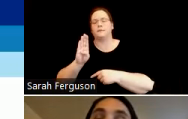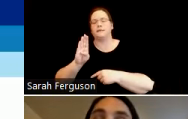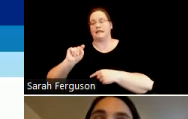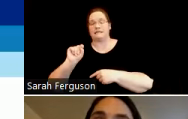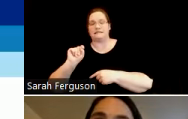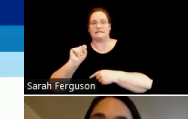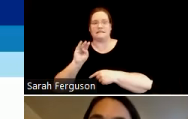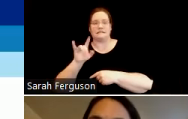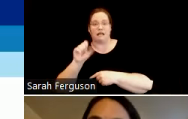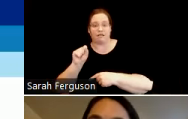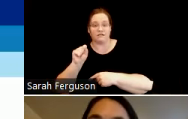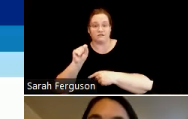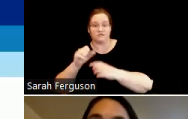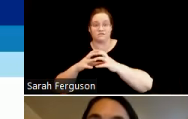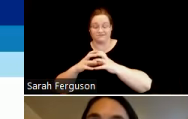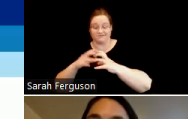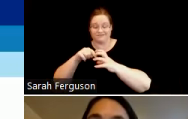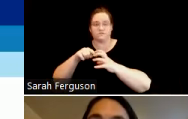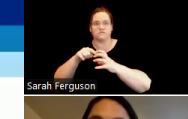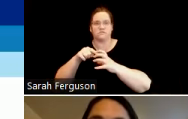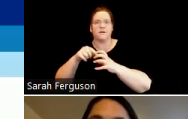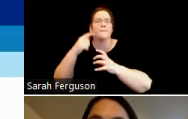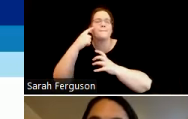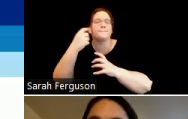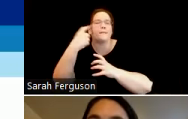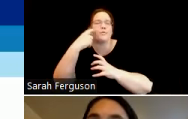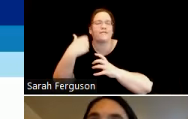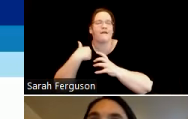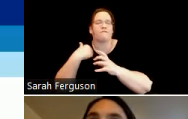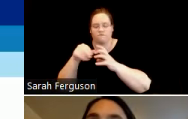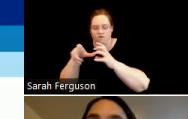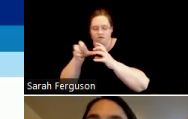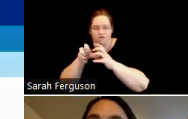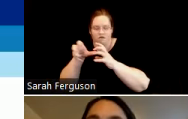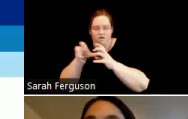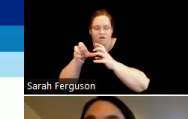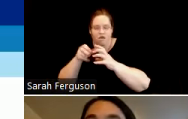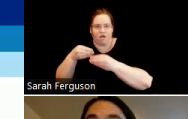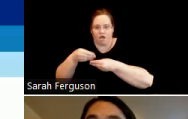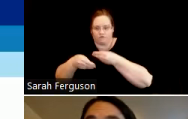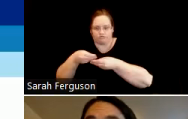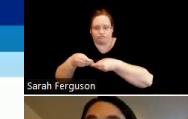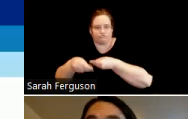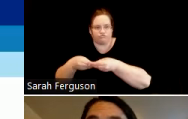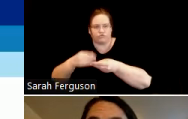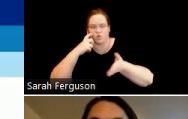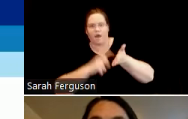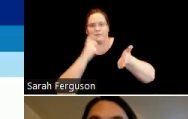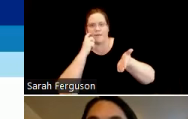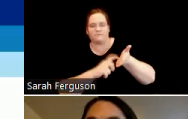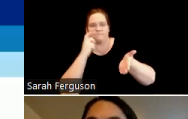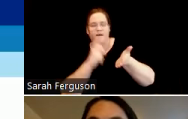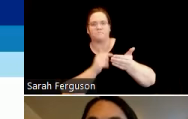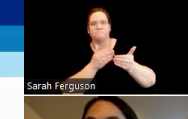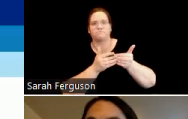system. And those cells have memory. They can remember when they've seen this again. Within days, within about 3 days,